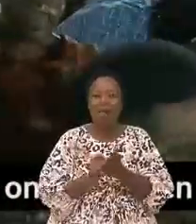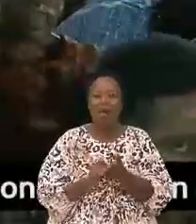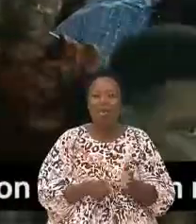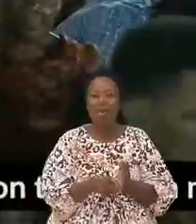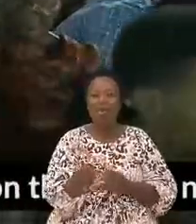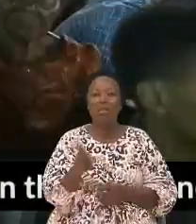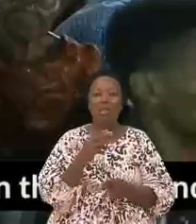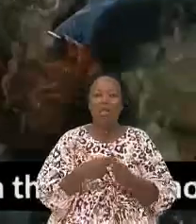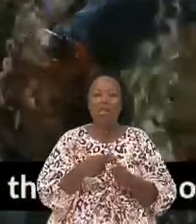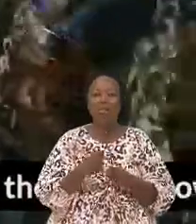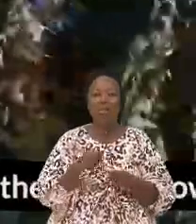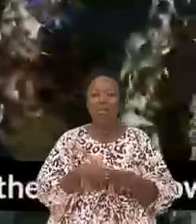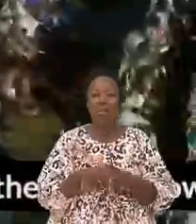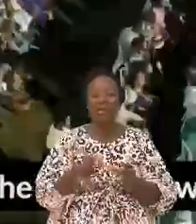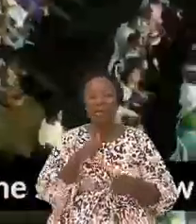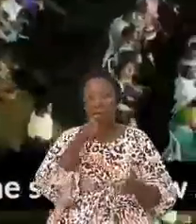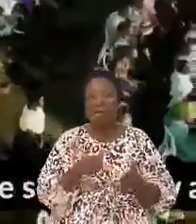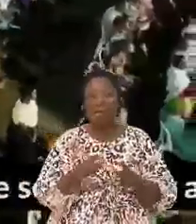Counselors,